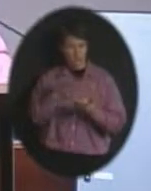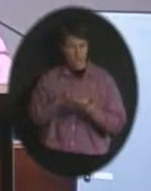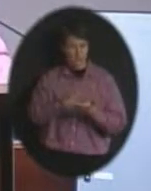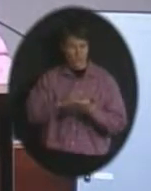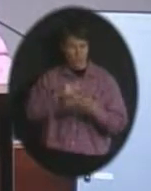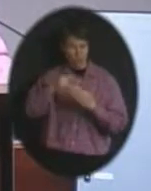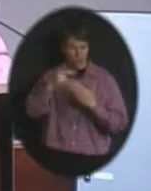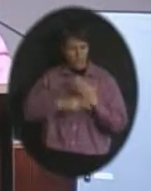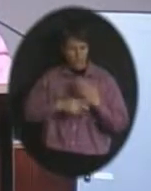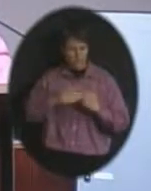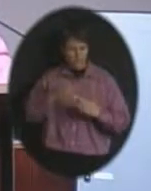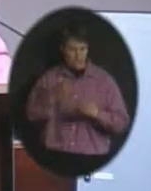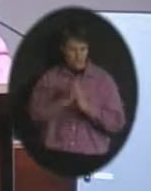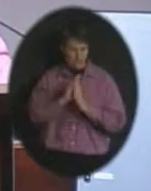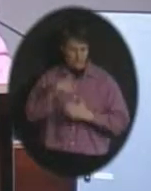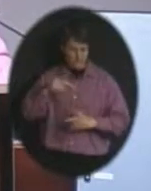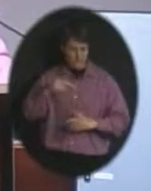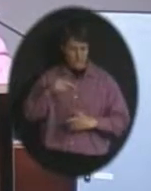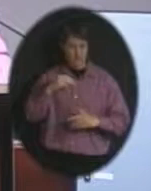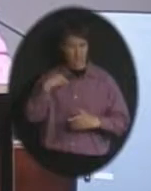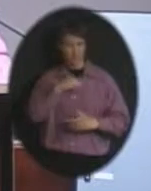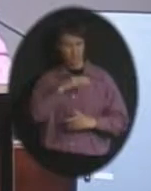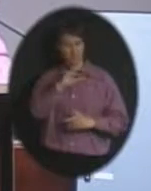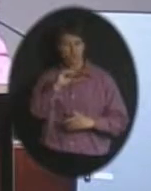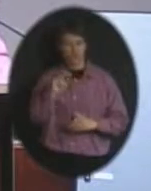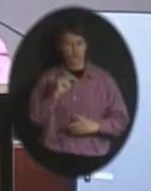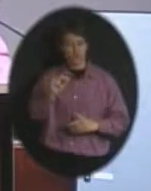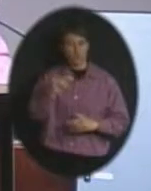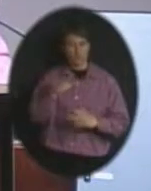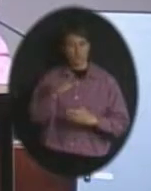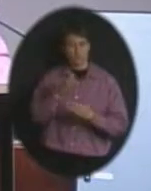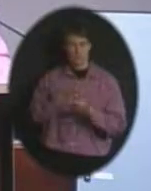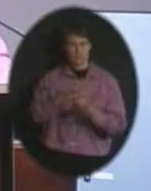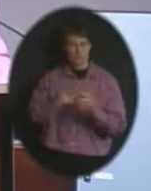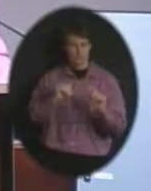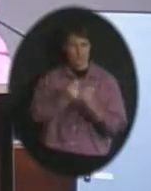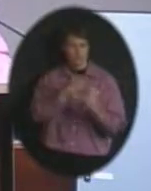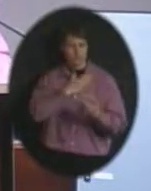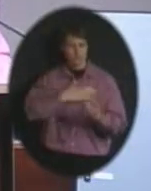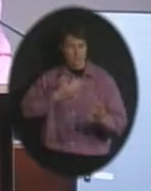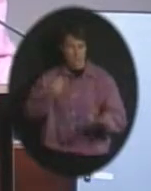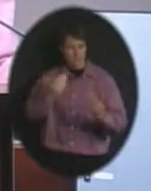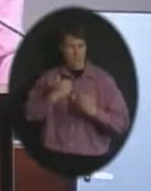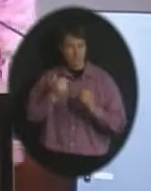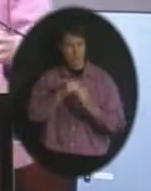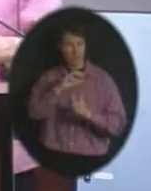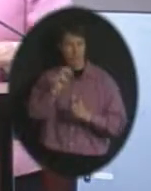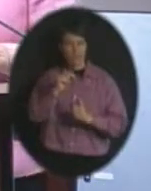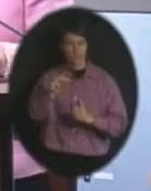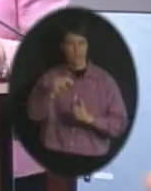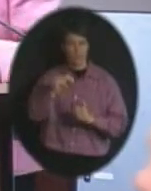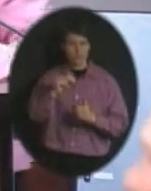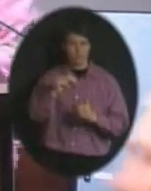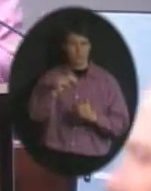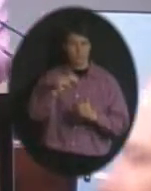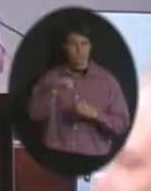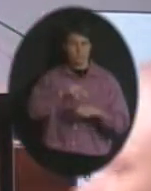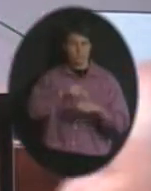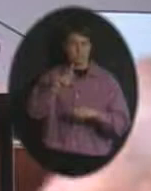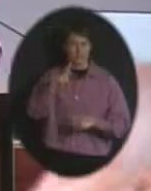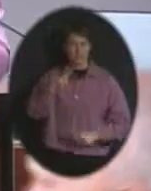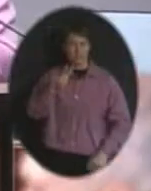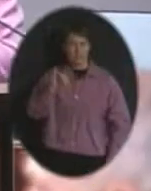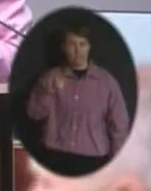Neiman, Patty McWilliams, and the members of the Olathe North culinary team please come forward along with Olathe North Principal David Morford